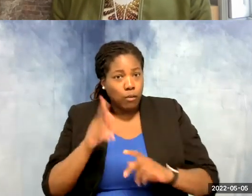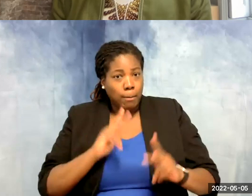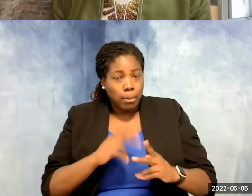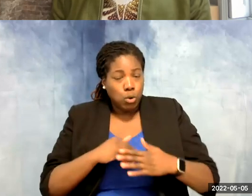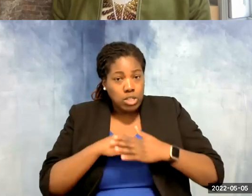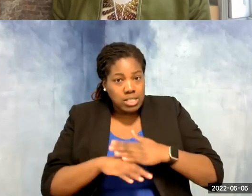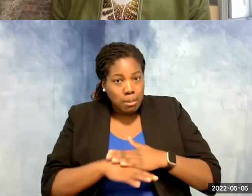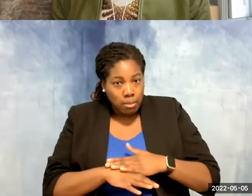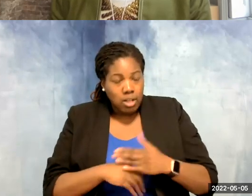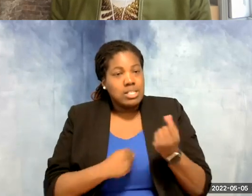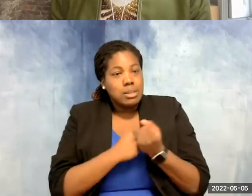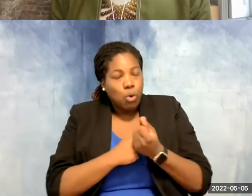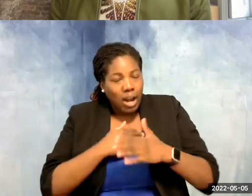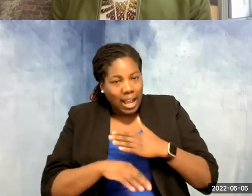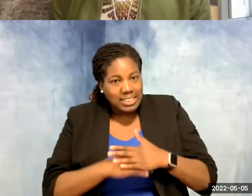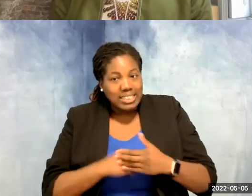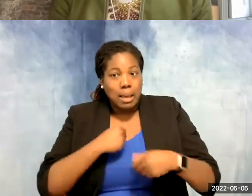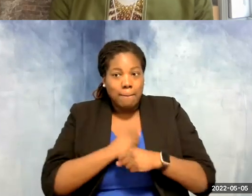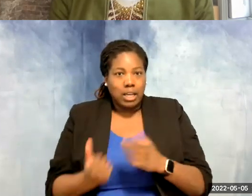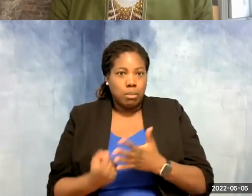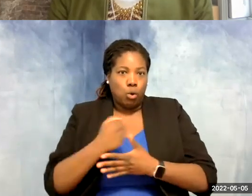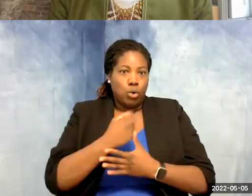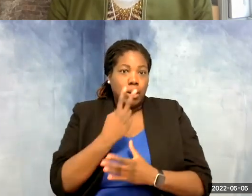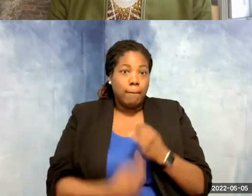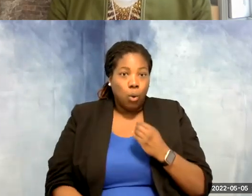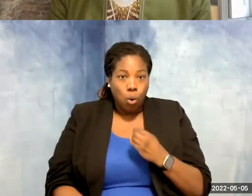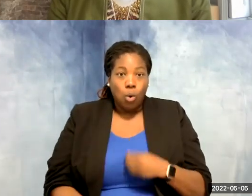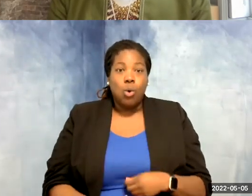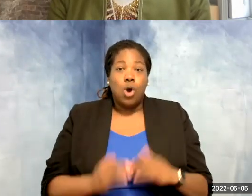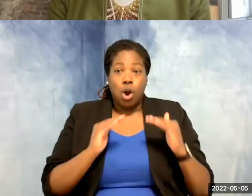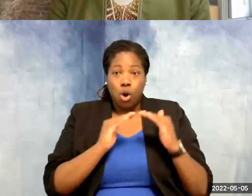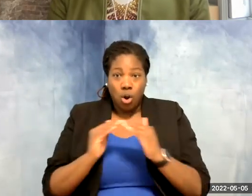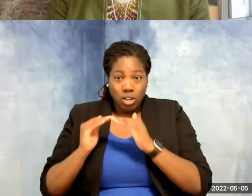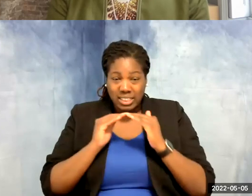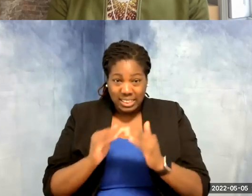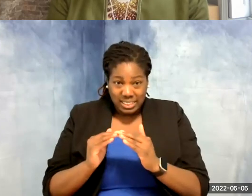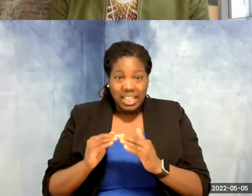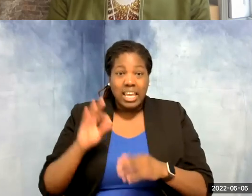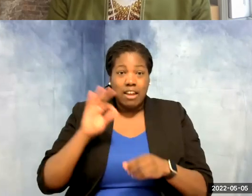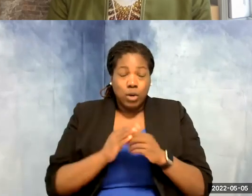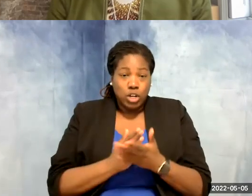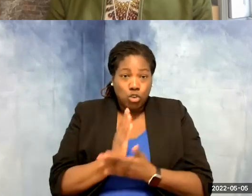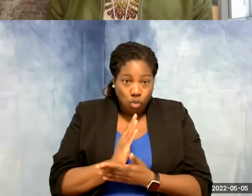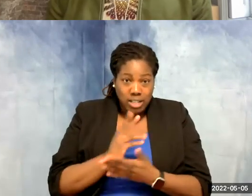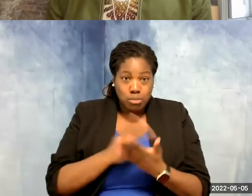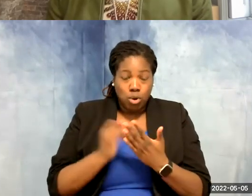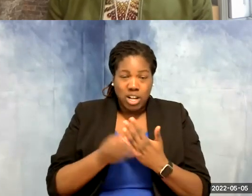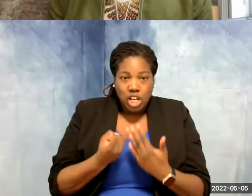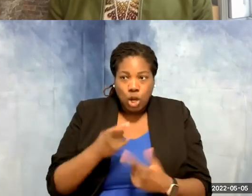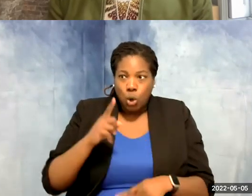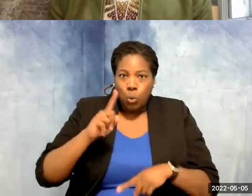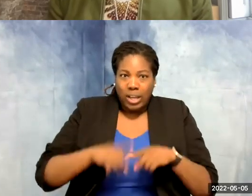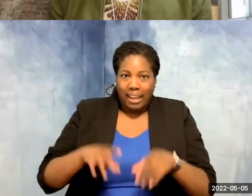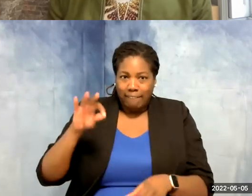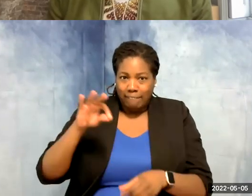access and will make it a priority. We also need to support our colleagues in the Voting Rights Project, because as you heard from Michelle, we can't